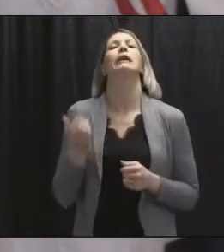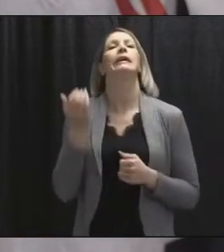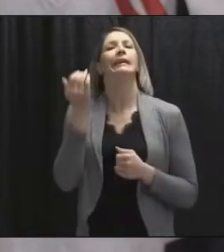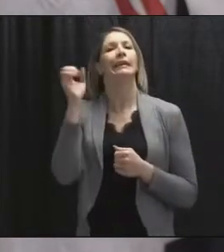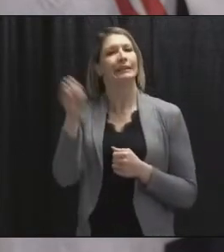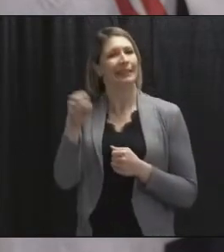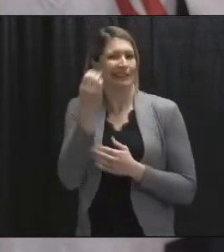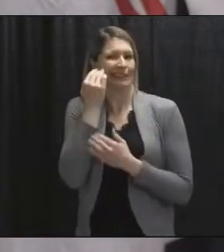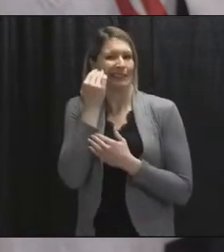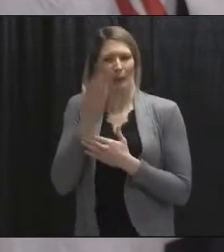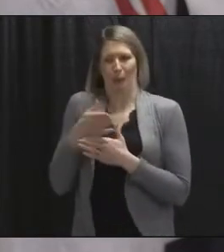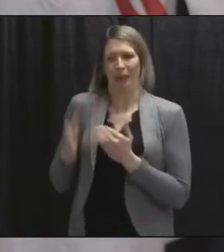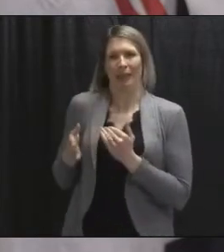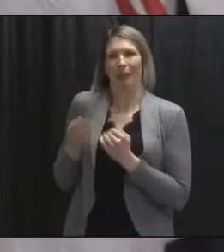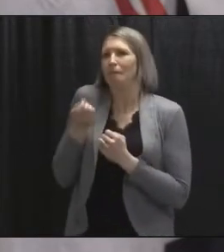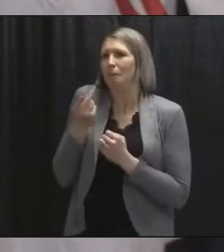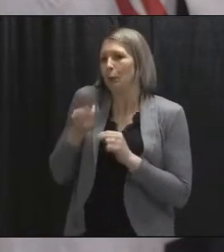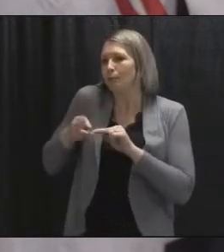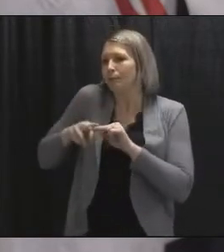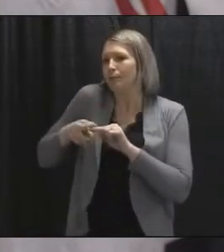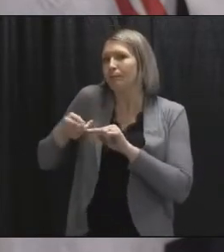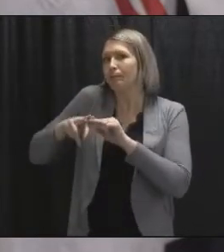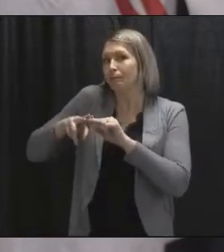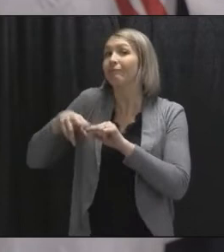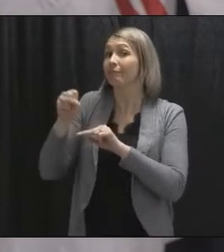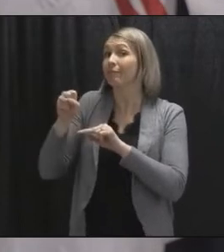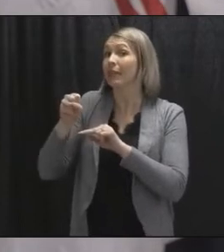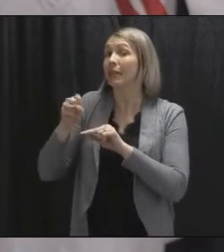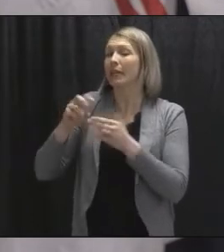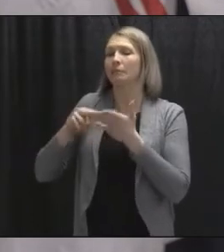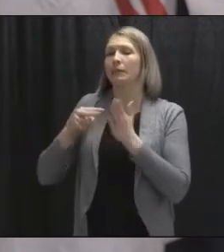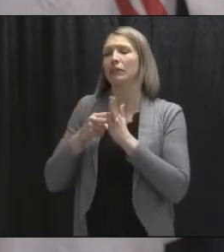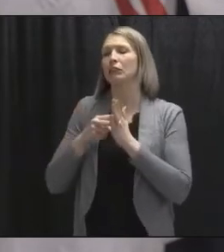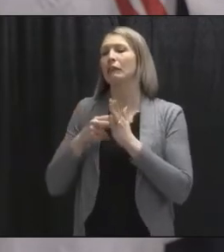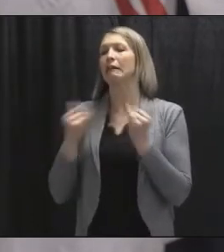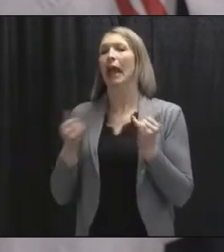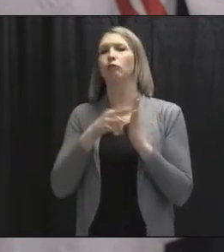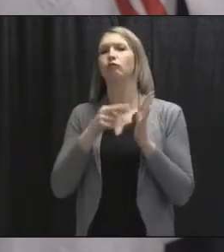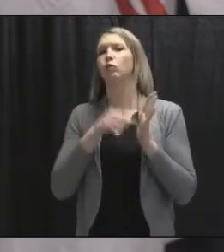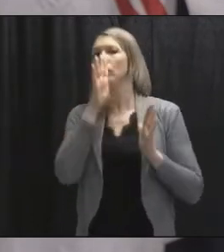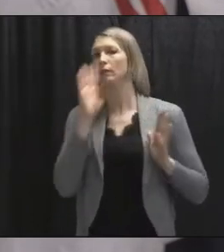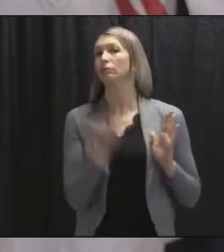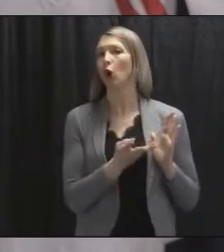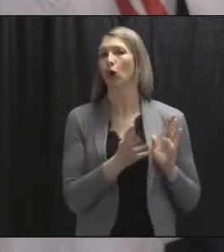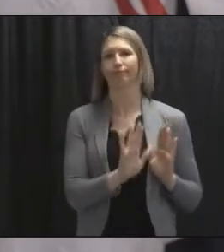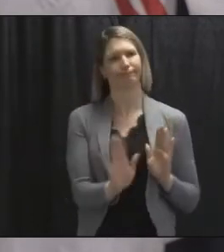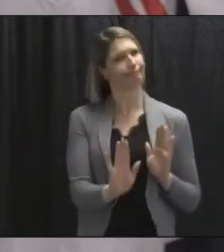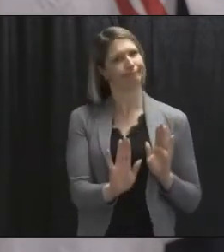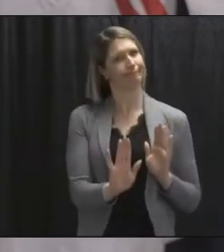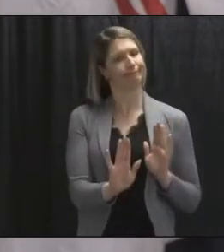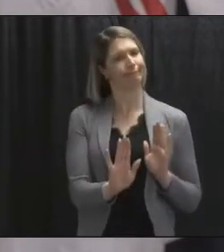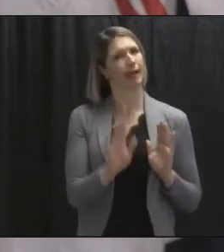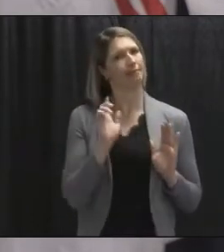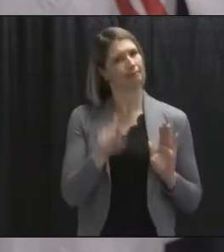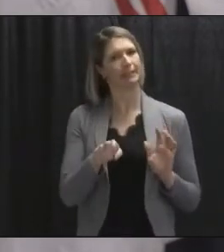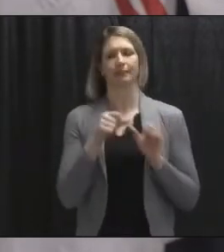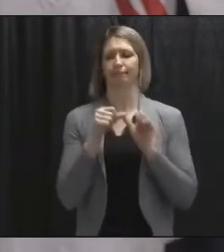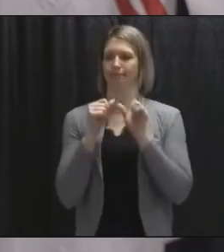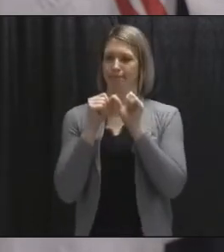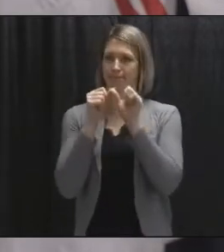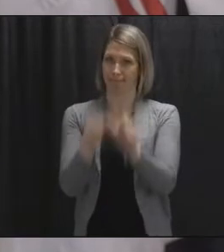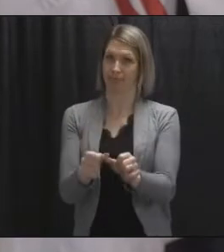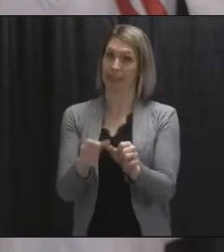encouraging, it is certainly not an indication that we can relax our current efforts. In fact, if we want to obtain the intended outcome